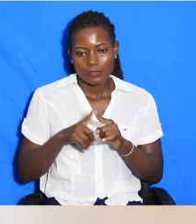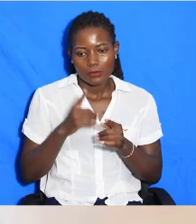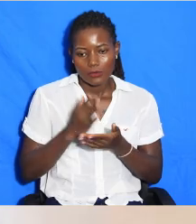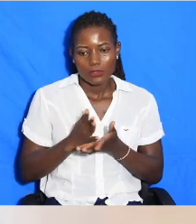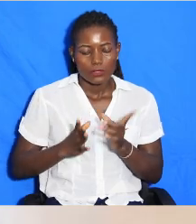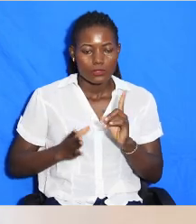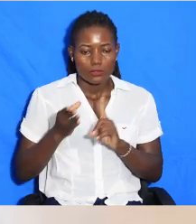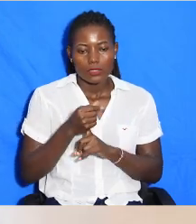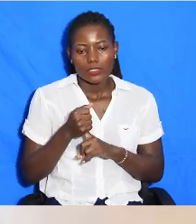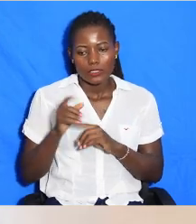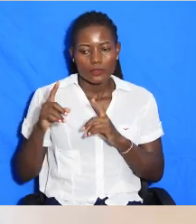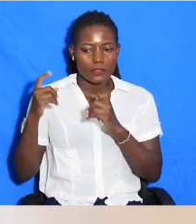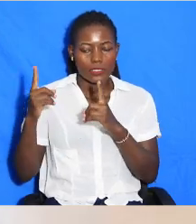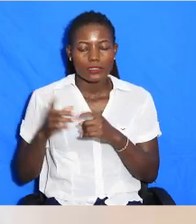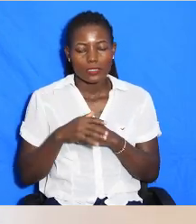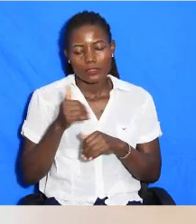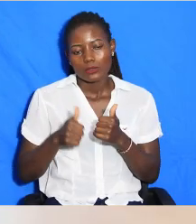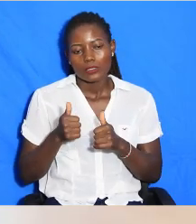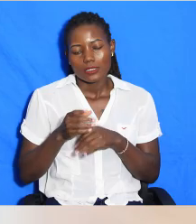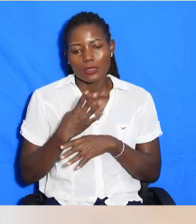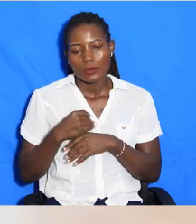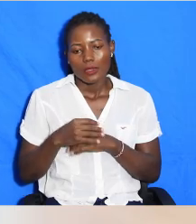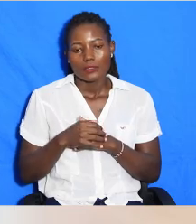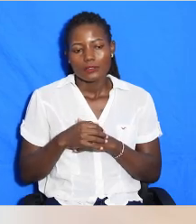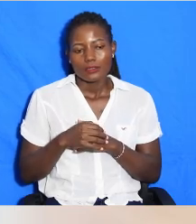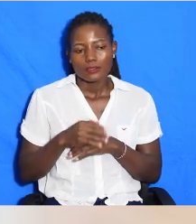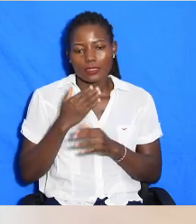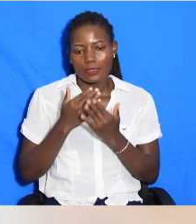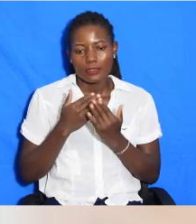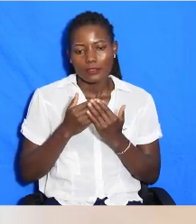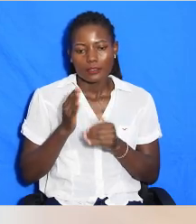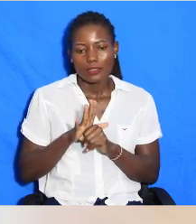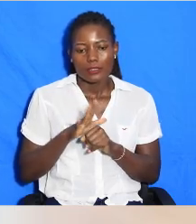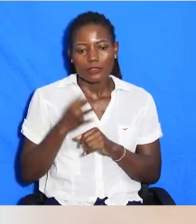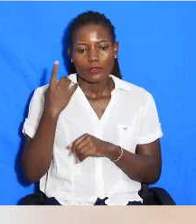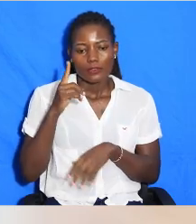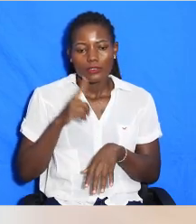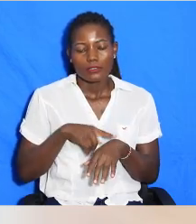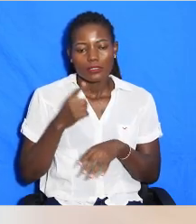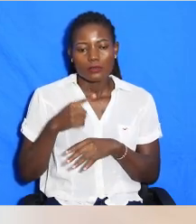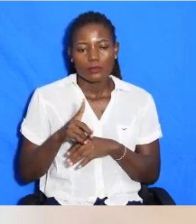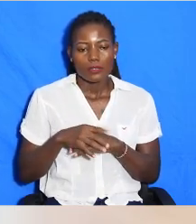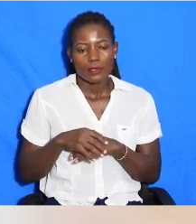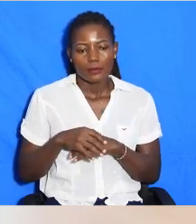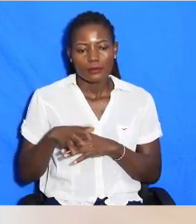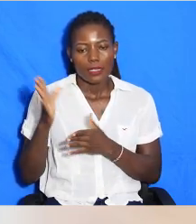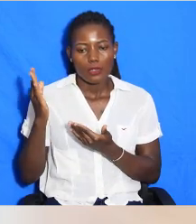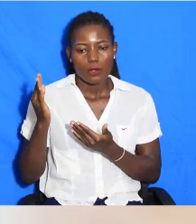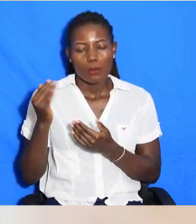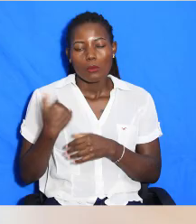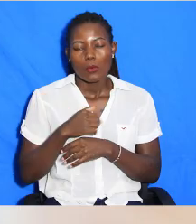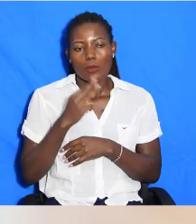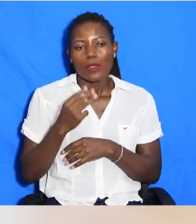achieve the success that they want. Otherwise, thank you so mm. much for your time, and I hope we'll have another